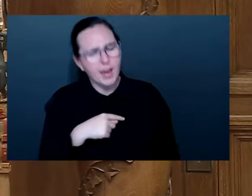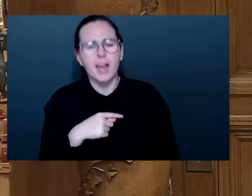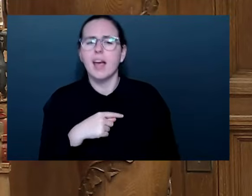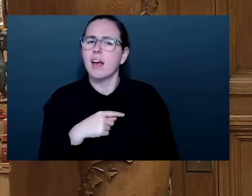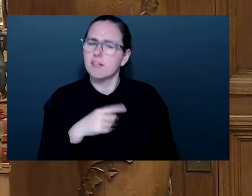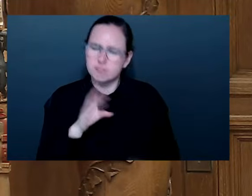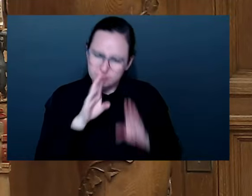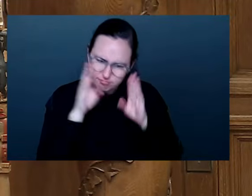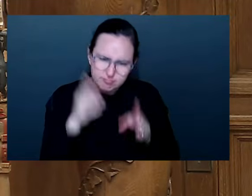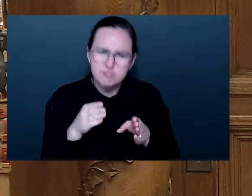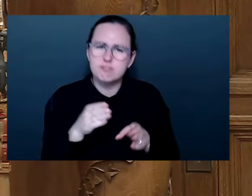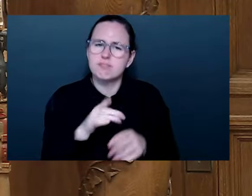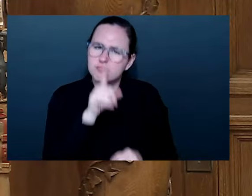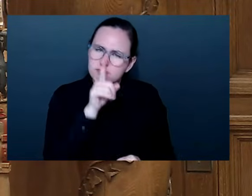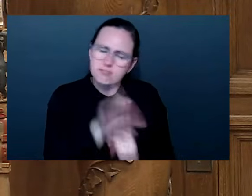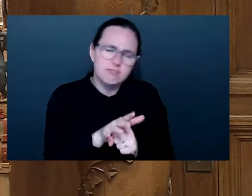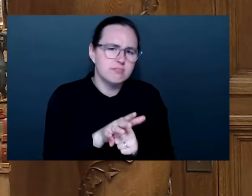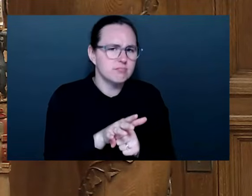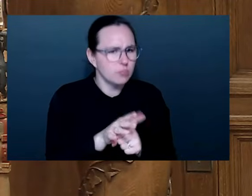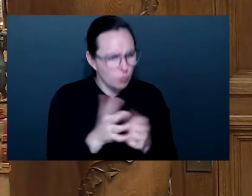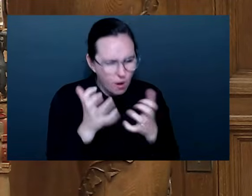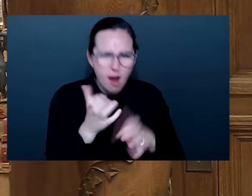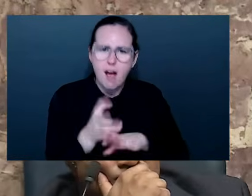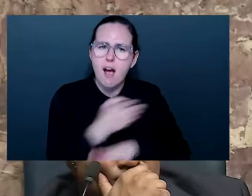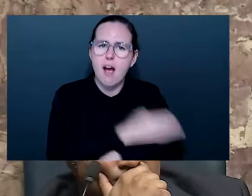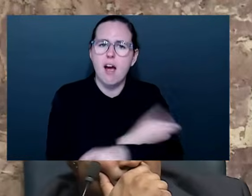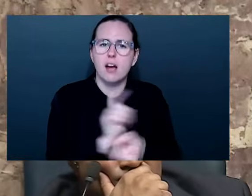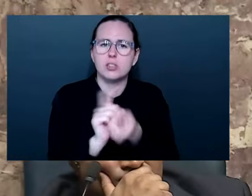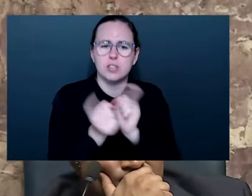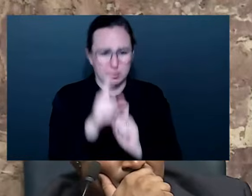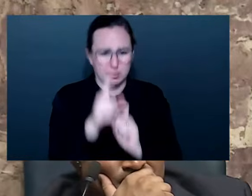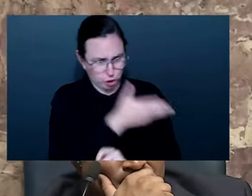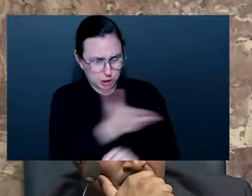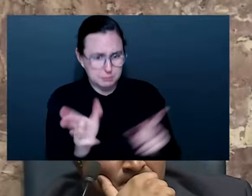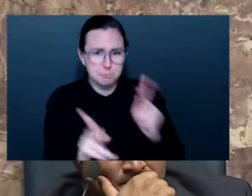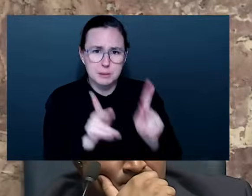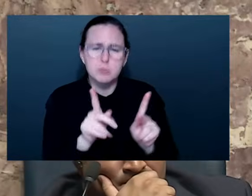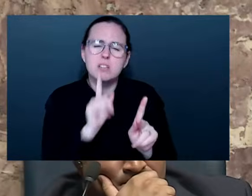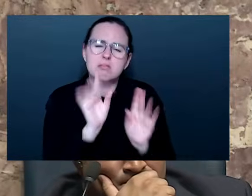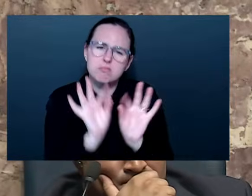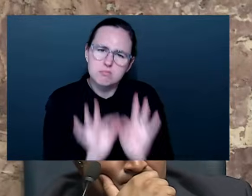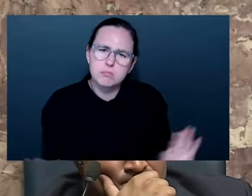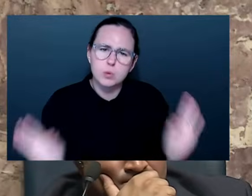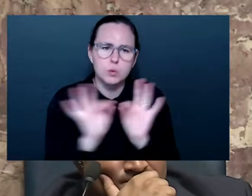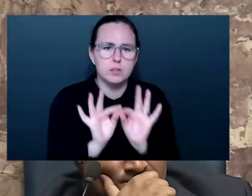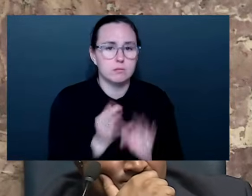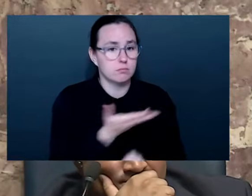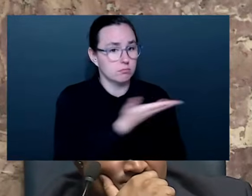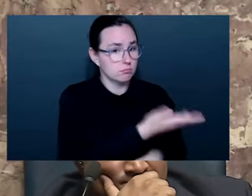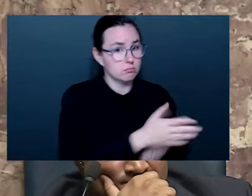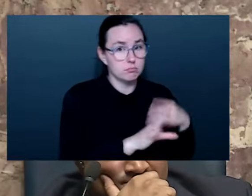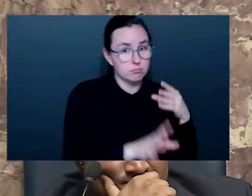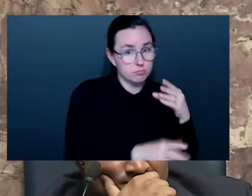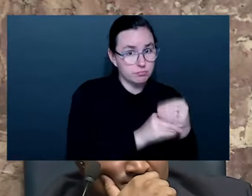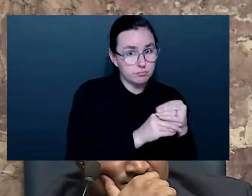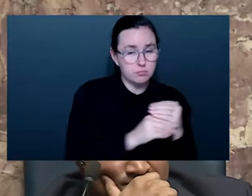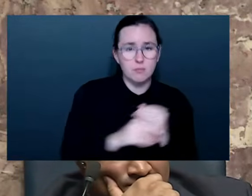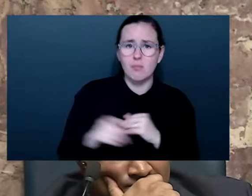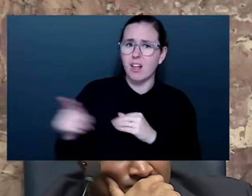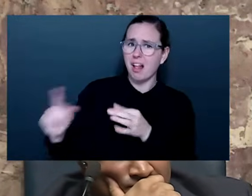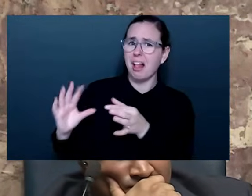Member for Skinner, supplemental. Thank you, Speaker. I wasn't asking for the minister's resume, though. That's not what I asked for. I